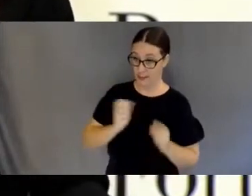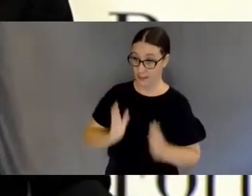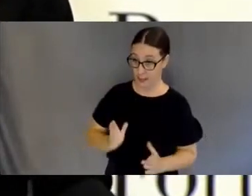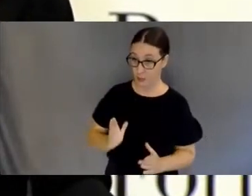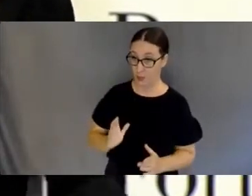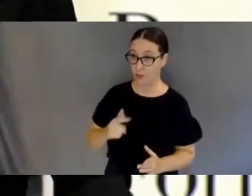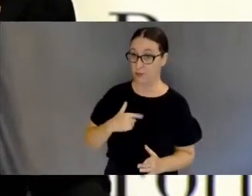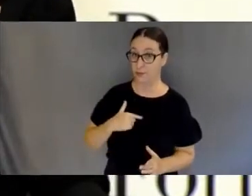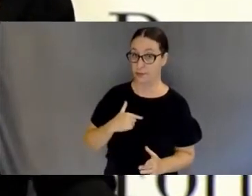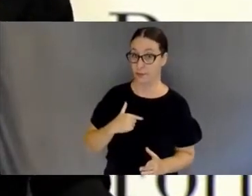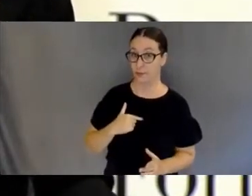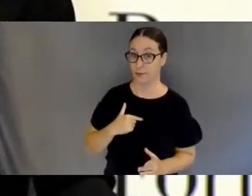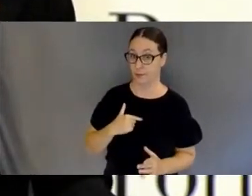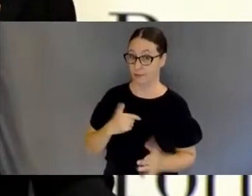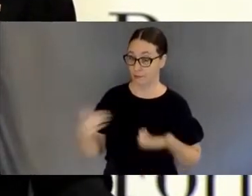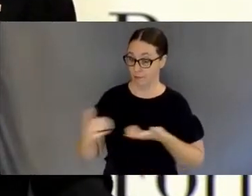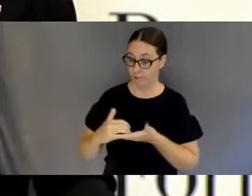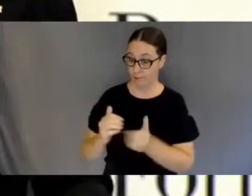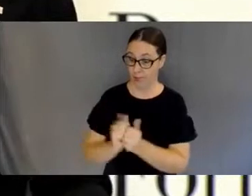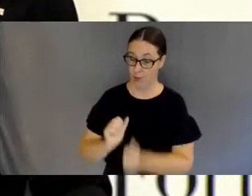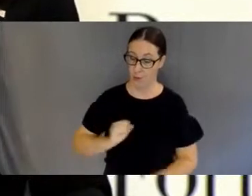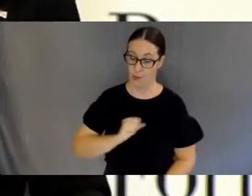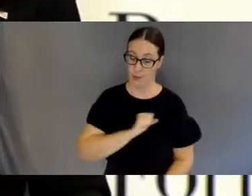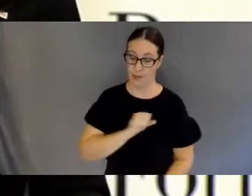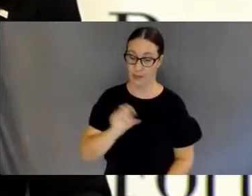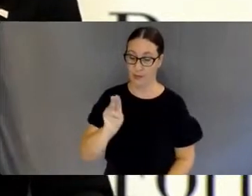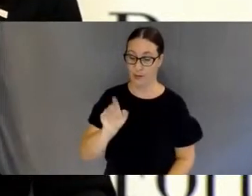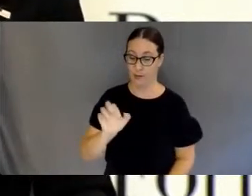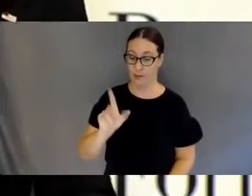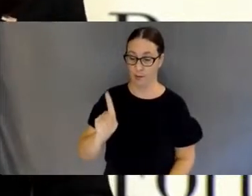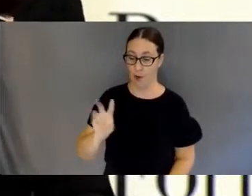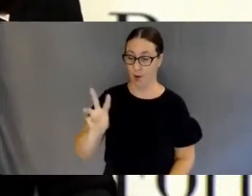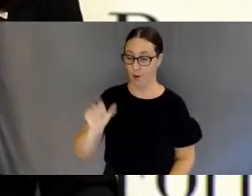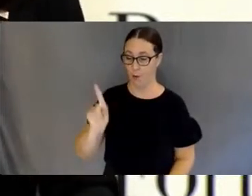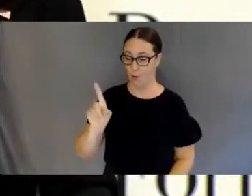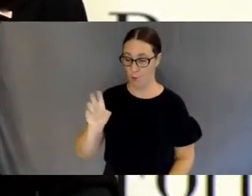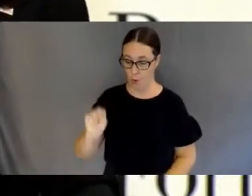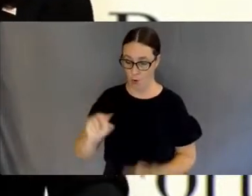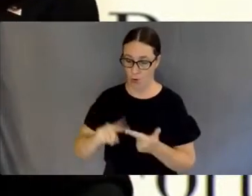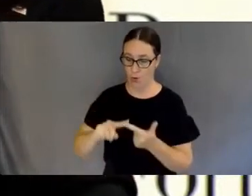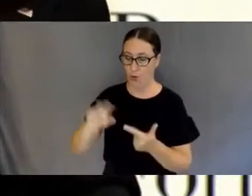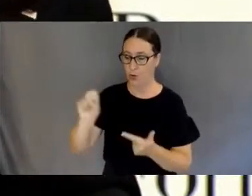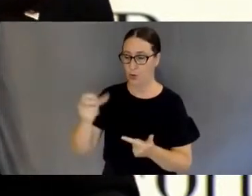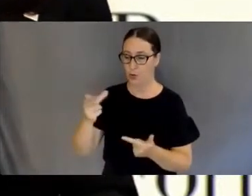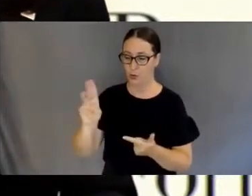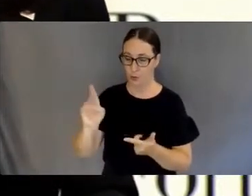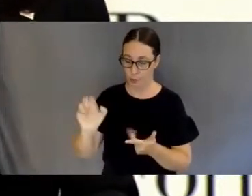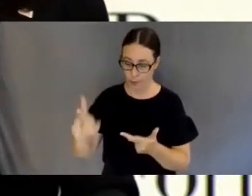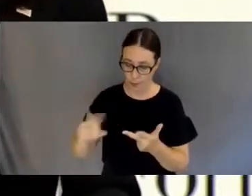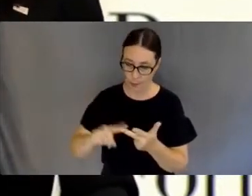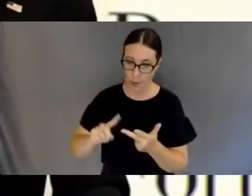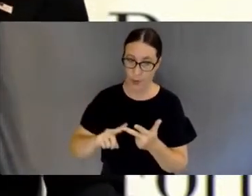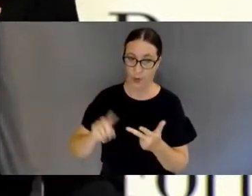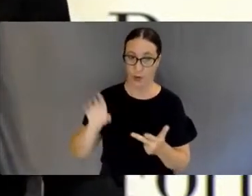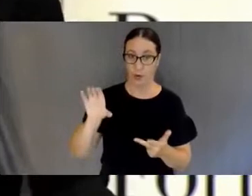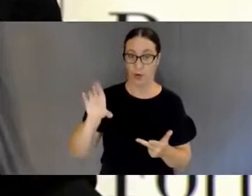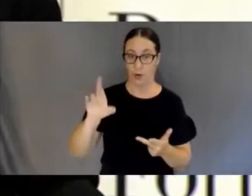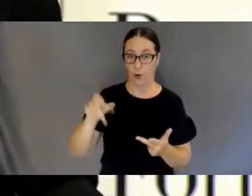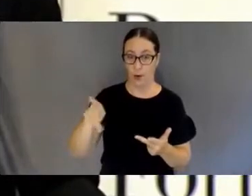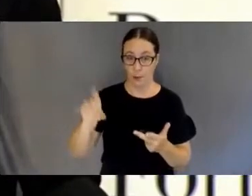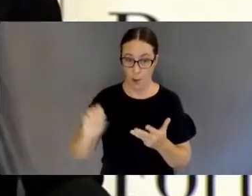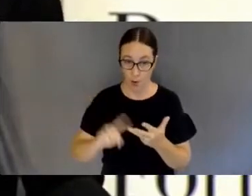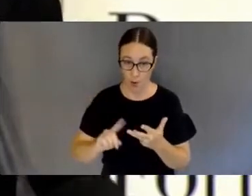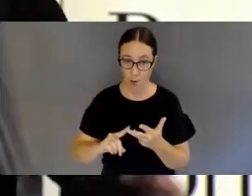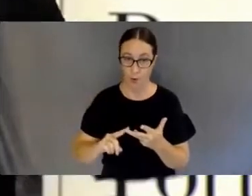to team up with Senator Mark Warner, Leader Chuck Schumer, Senator Cory Booker, Senator Mike Crapo, Chairman